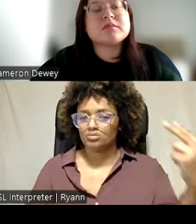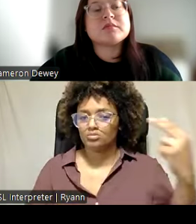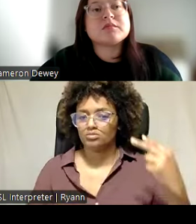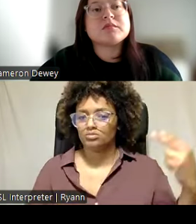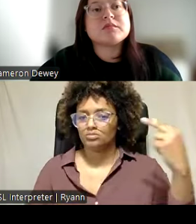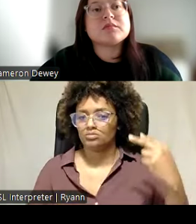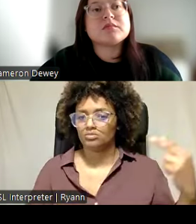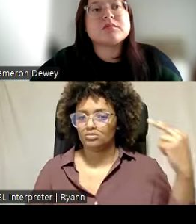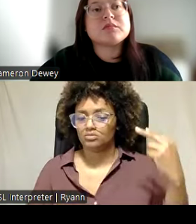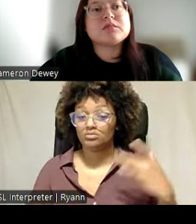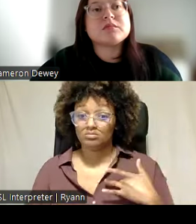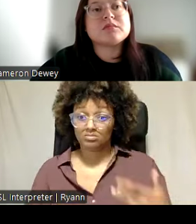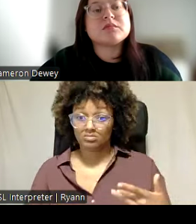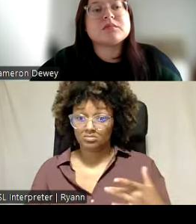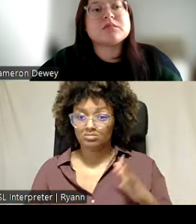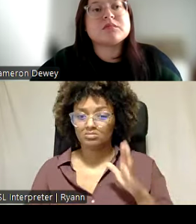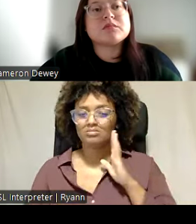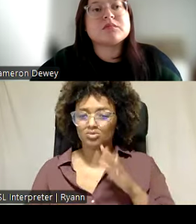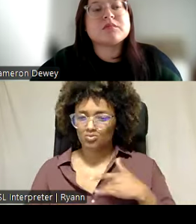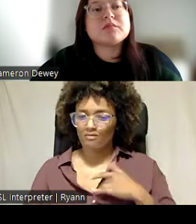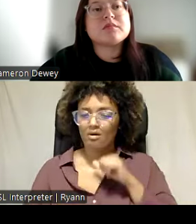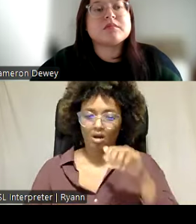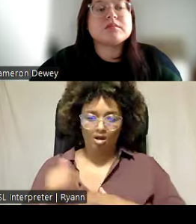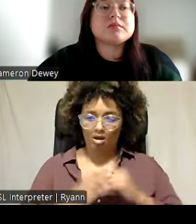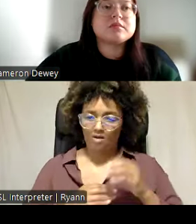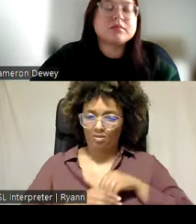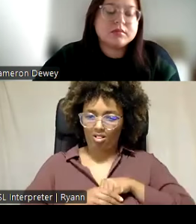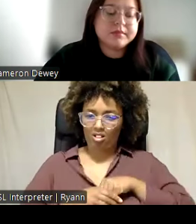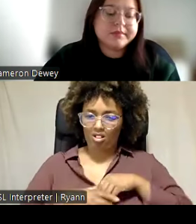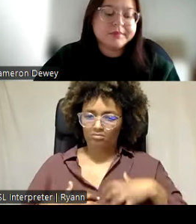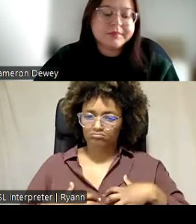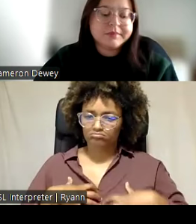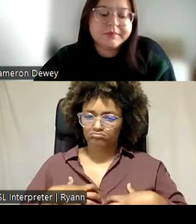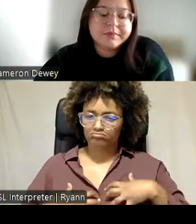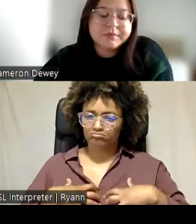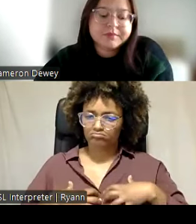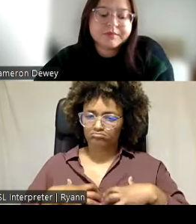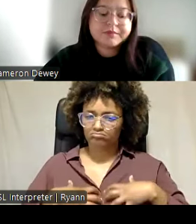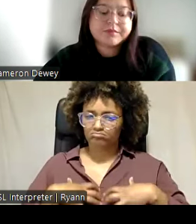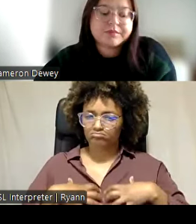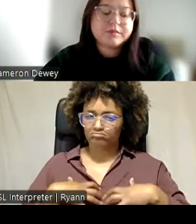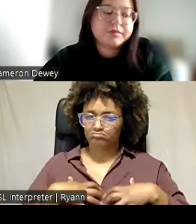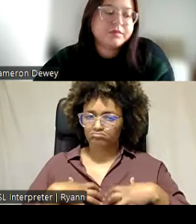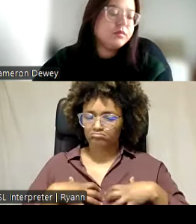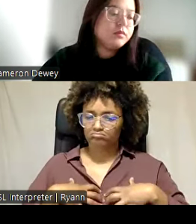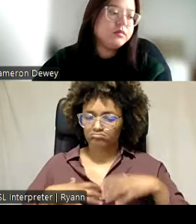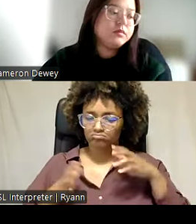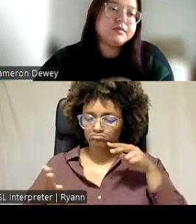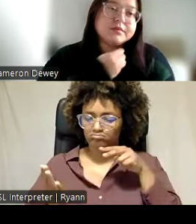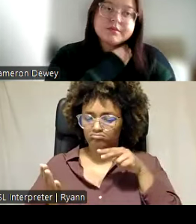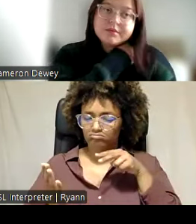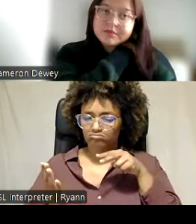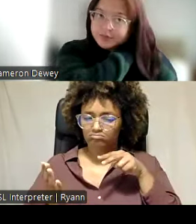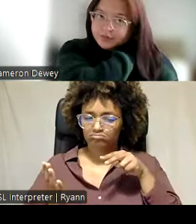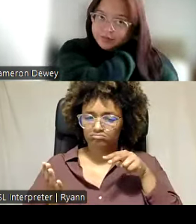most likely going to feel very uncomfortable, deeply unsettled, and you can no longer focus on reading because